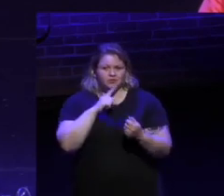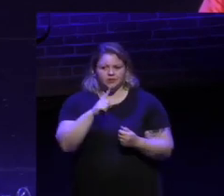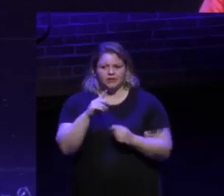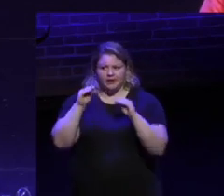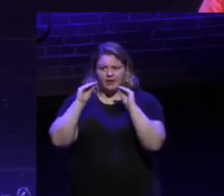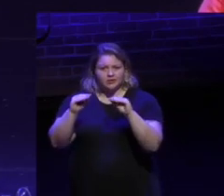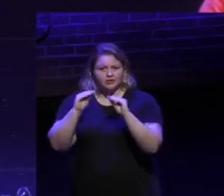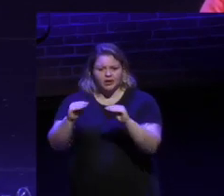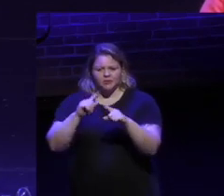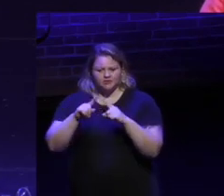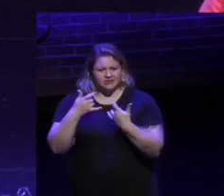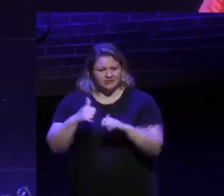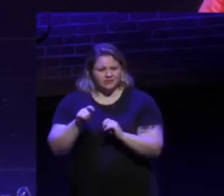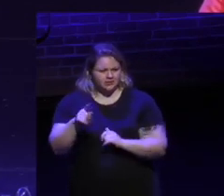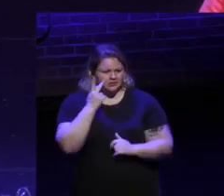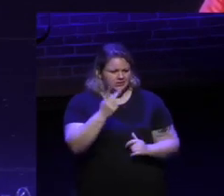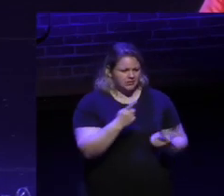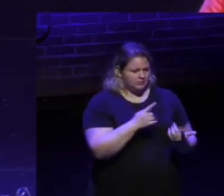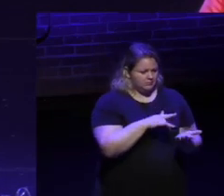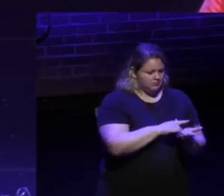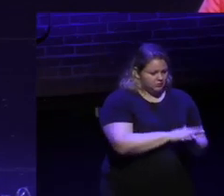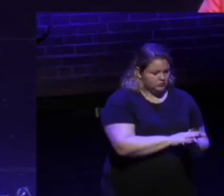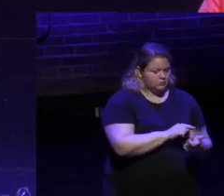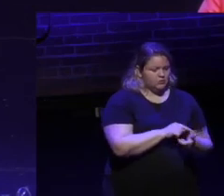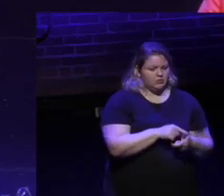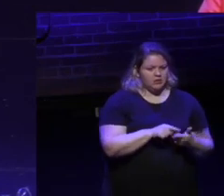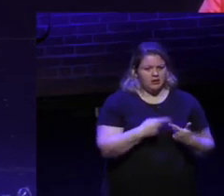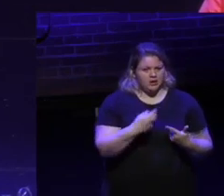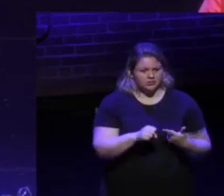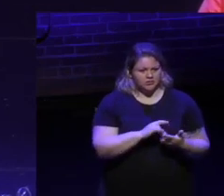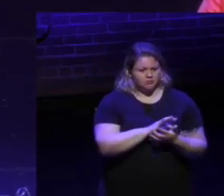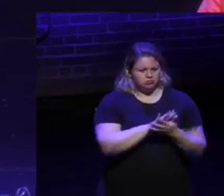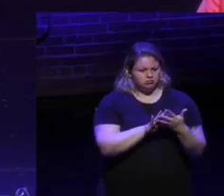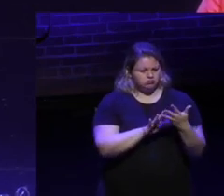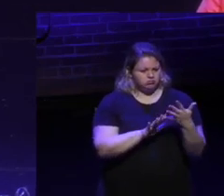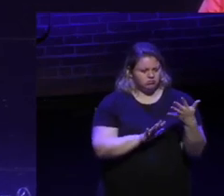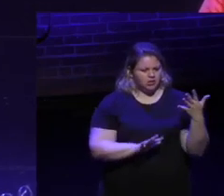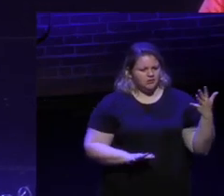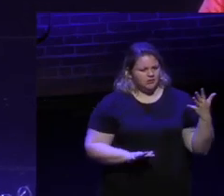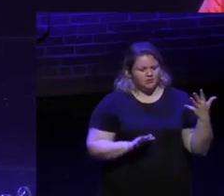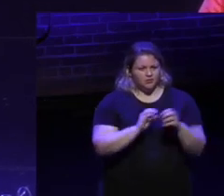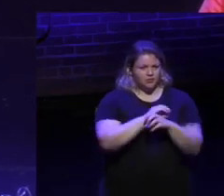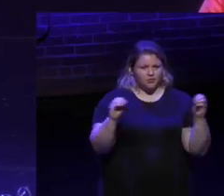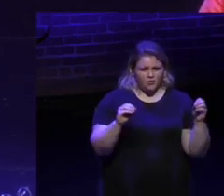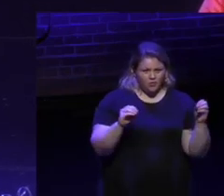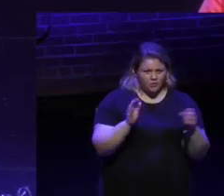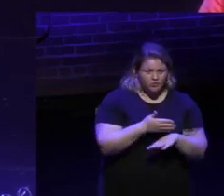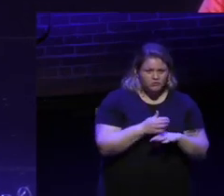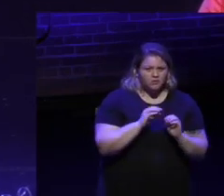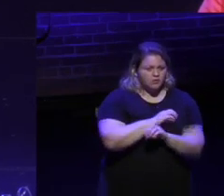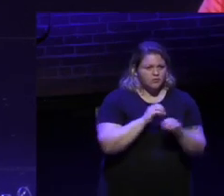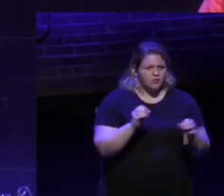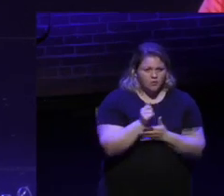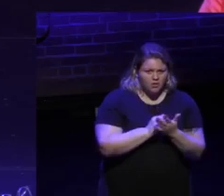schools, high schools and middle schools, don't have music or arts education as part of their bedrock